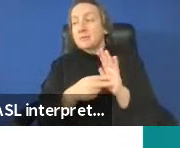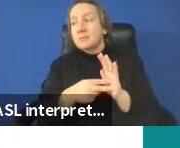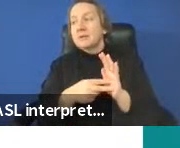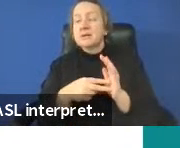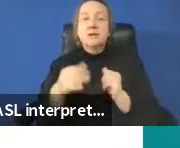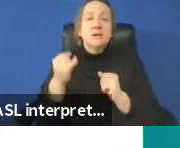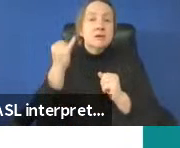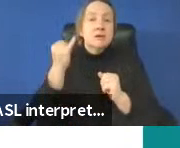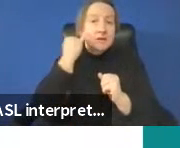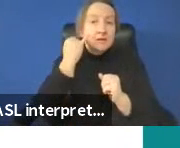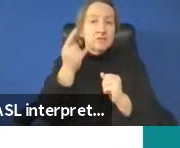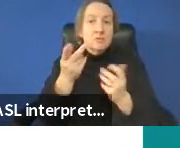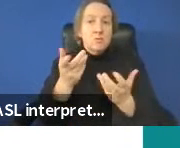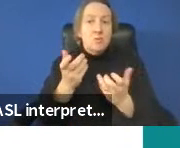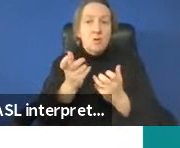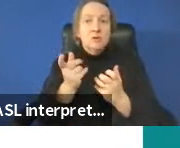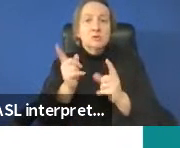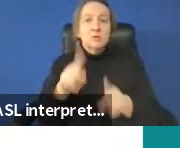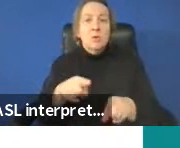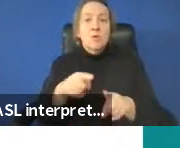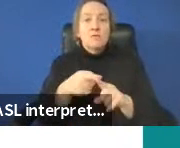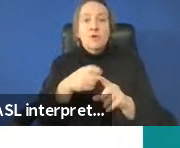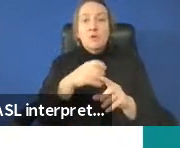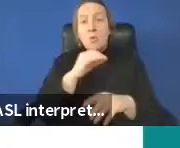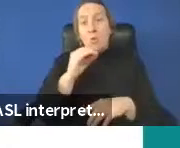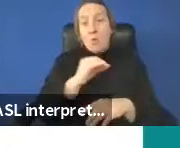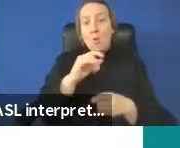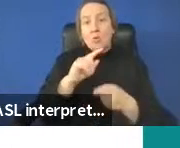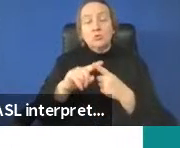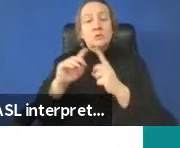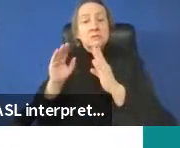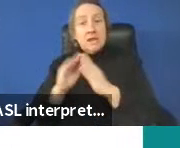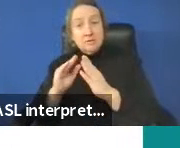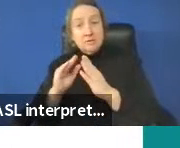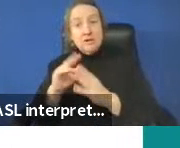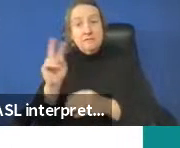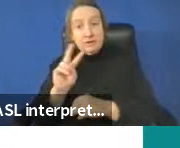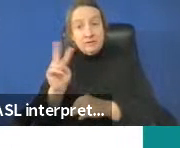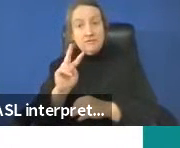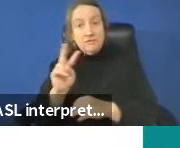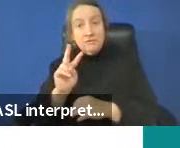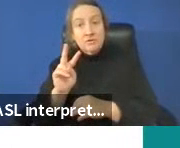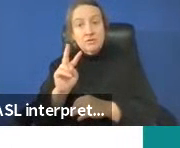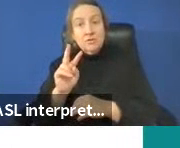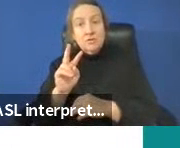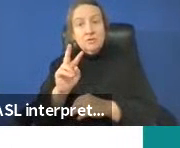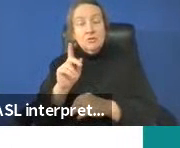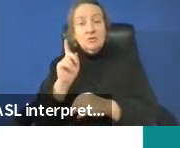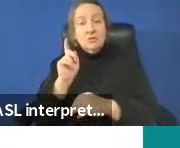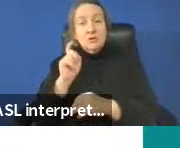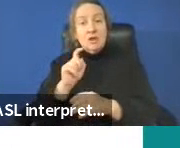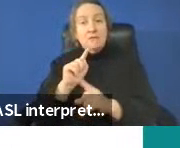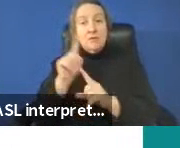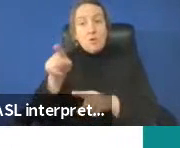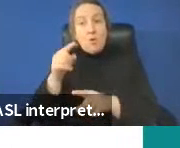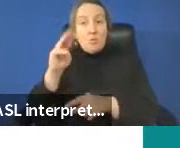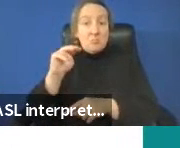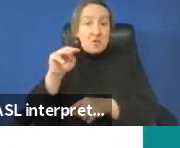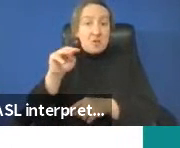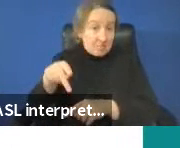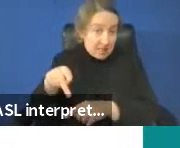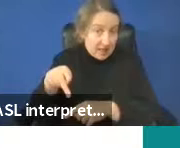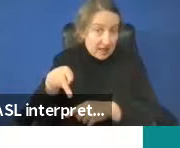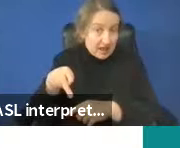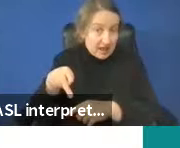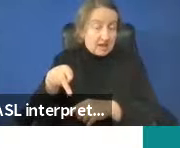were wanting to get from Oregon to downtown Vancouver, one would either go to Mill Plain